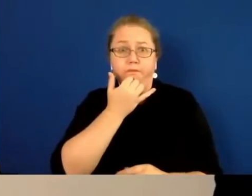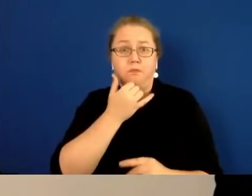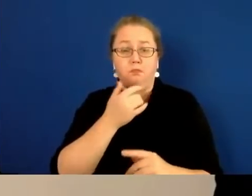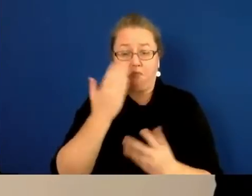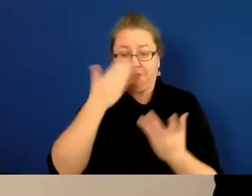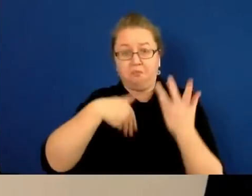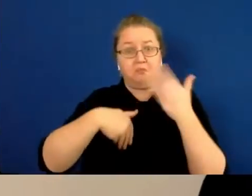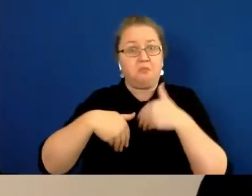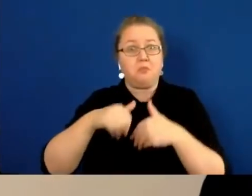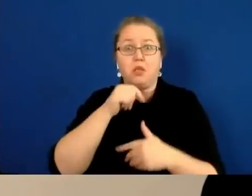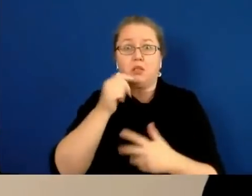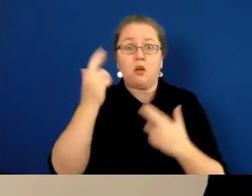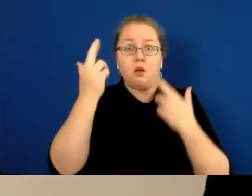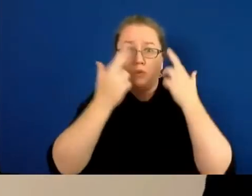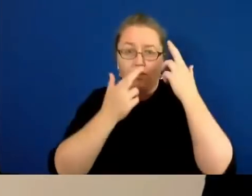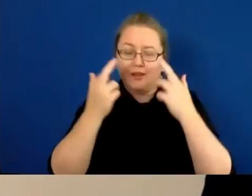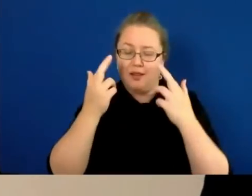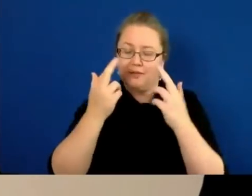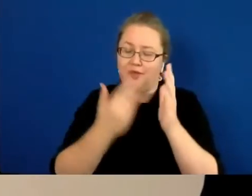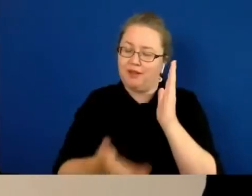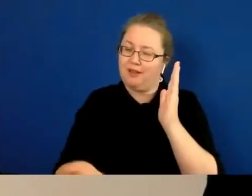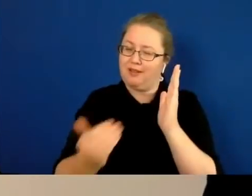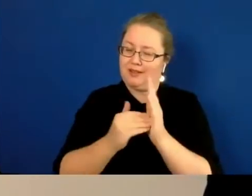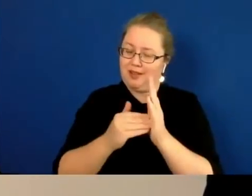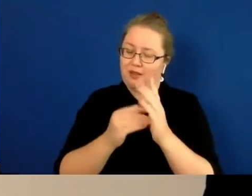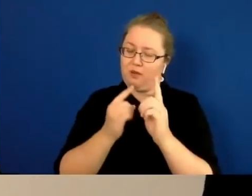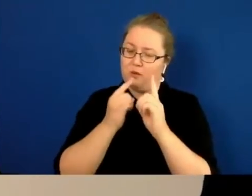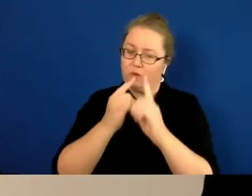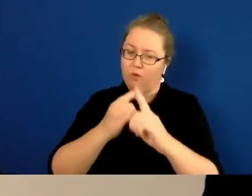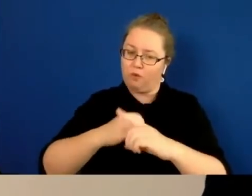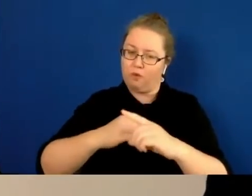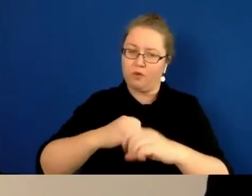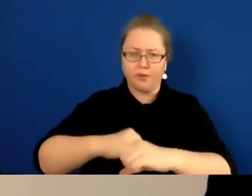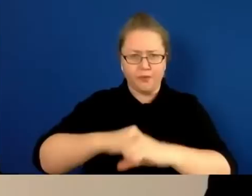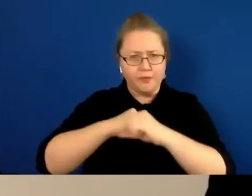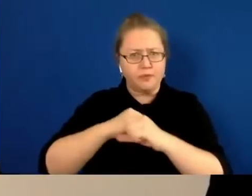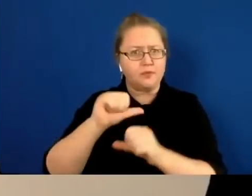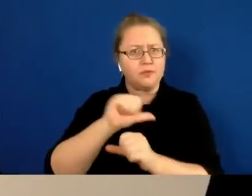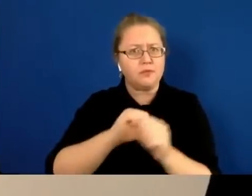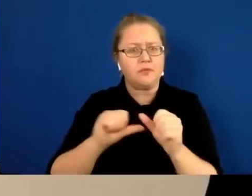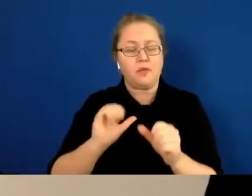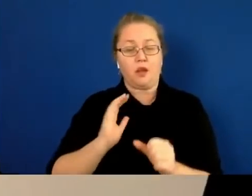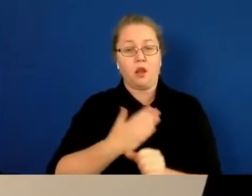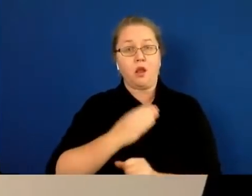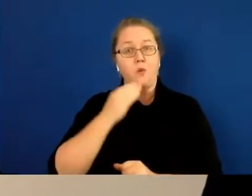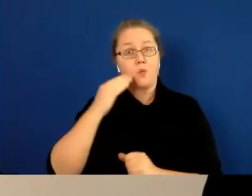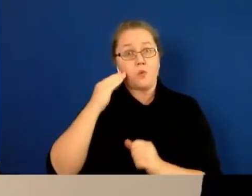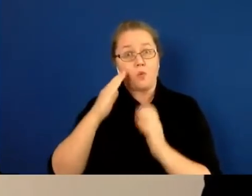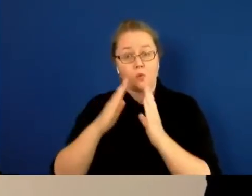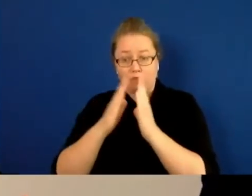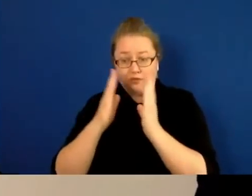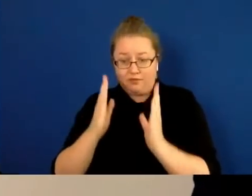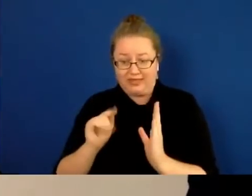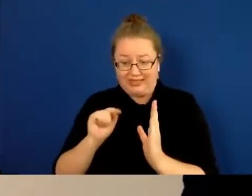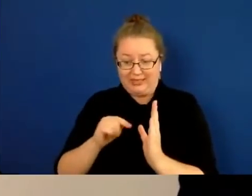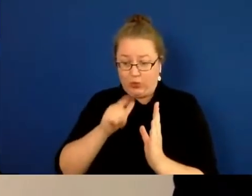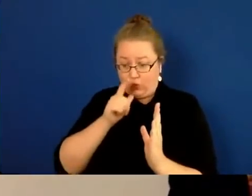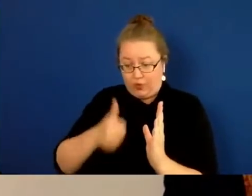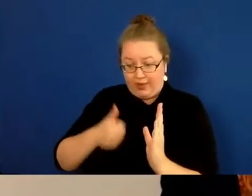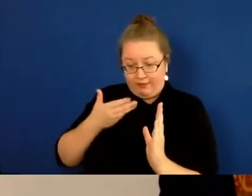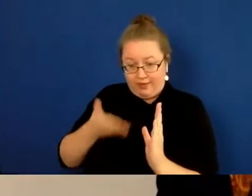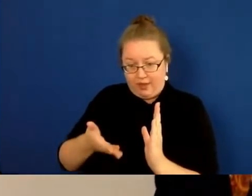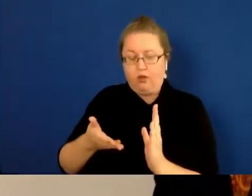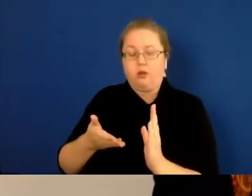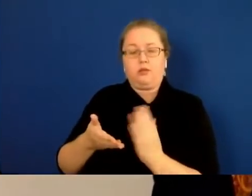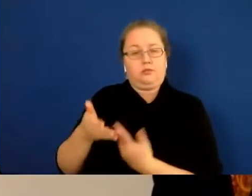now, at home and elsewhere. We need to do our part, and particularly this next few weeks, so that we can bend